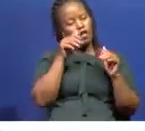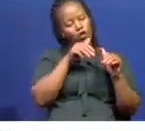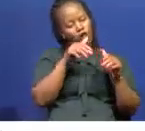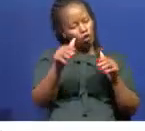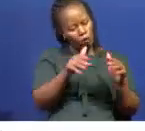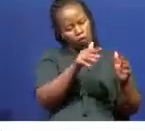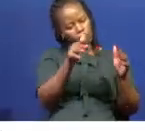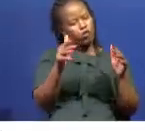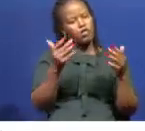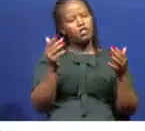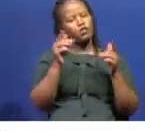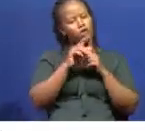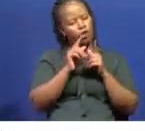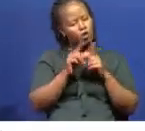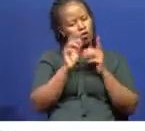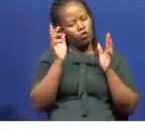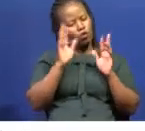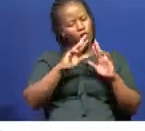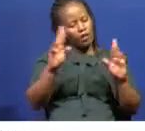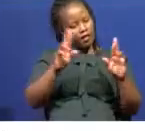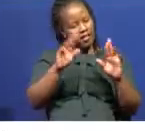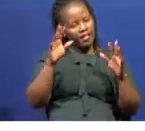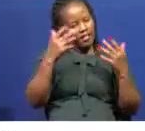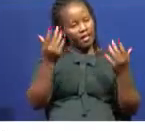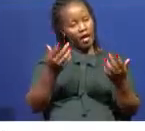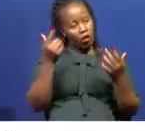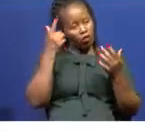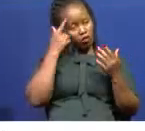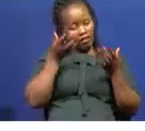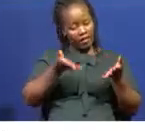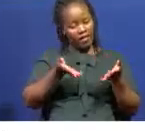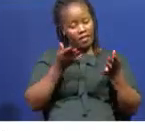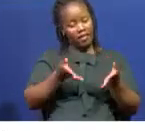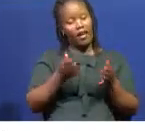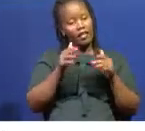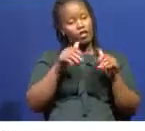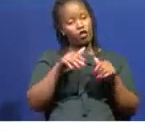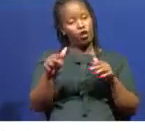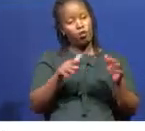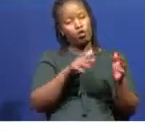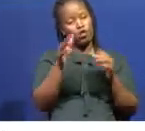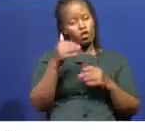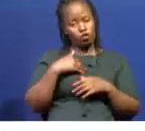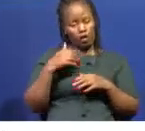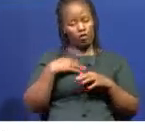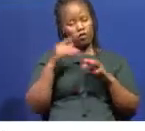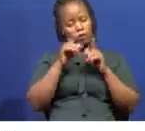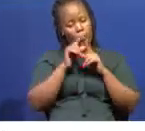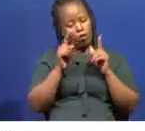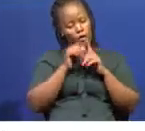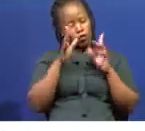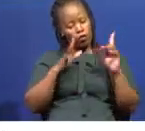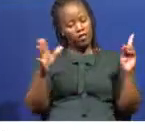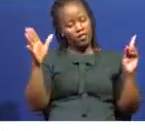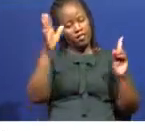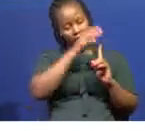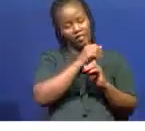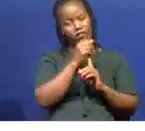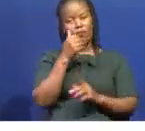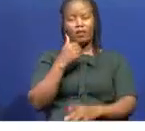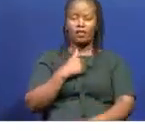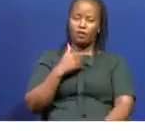did it shape you and prepare you for the current opportunity that you're getting, and also the achievements that you've gained so